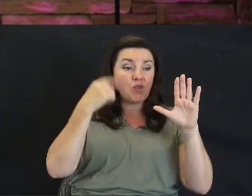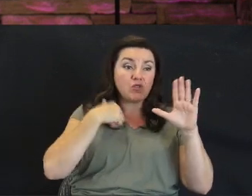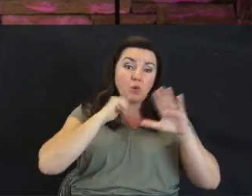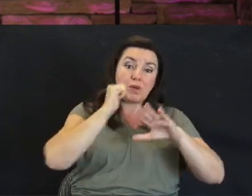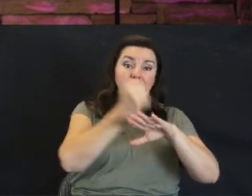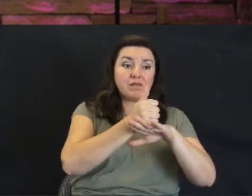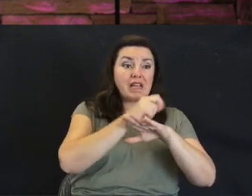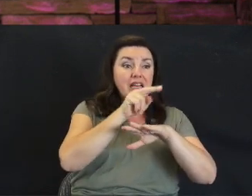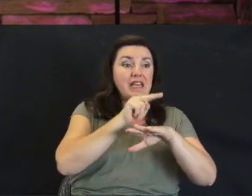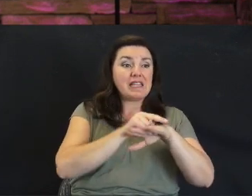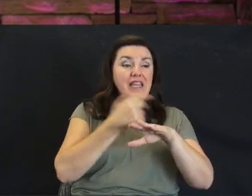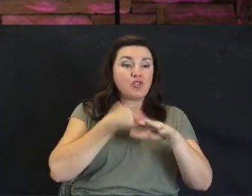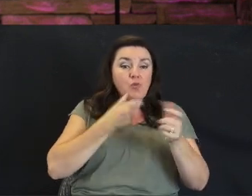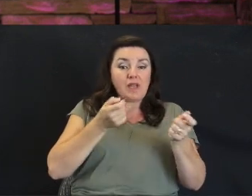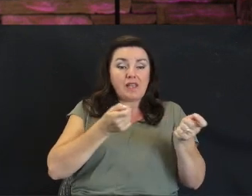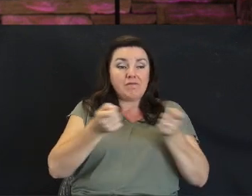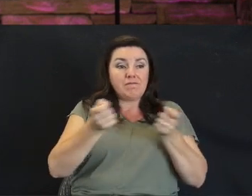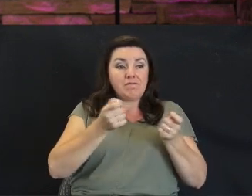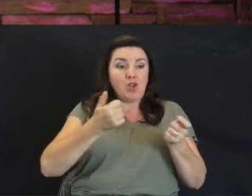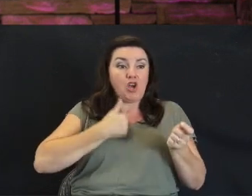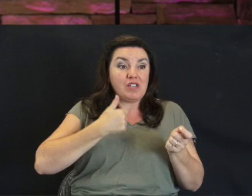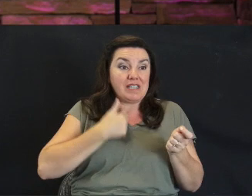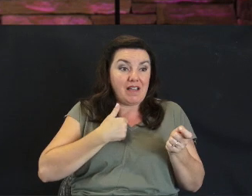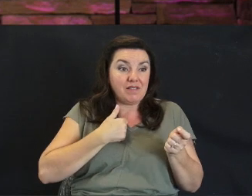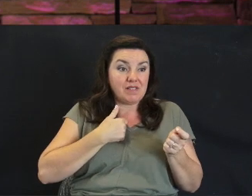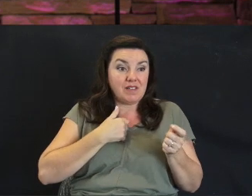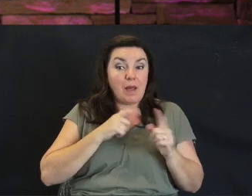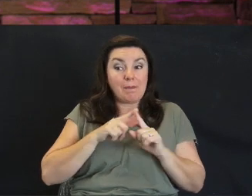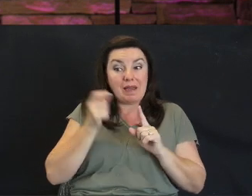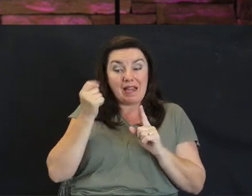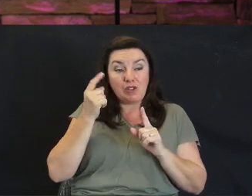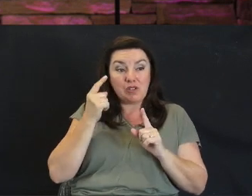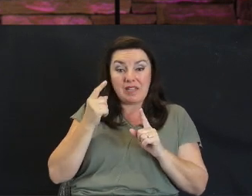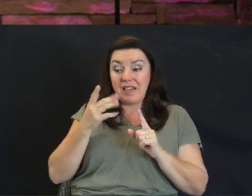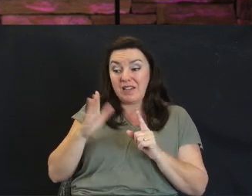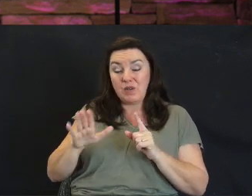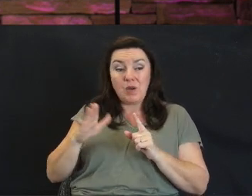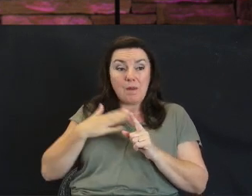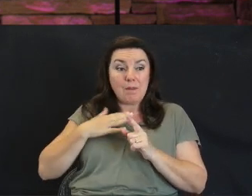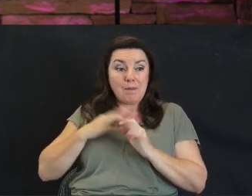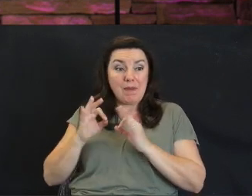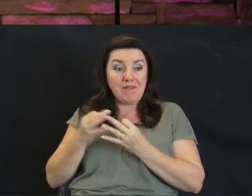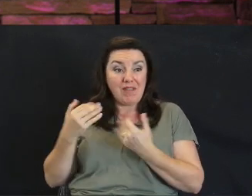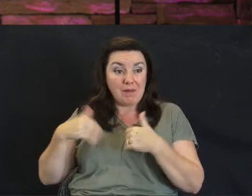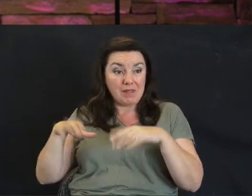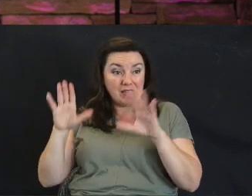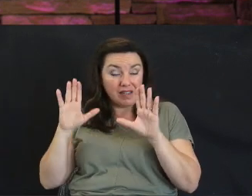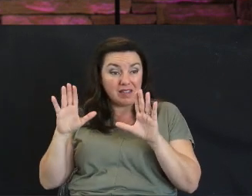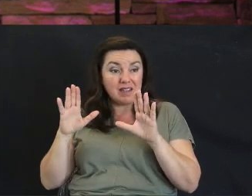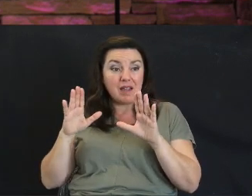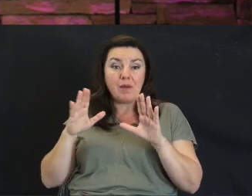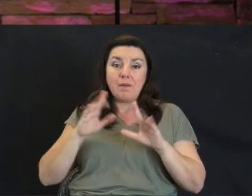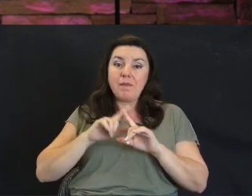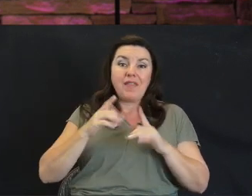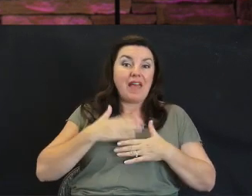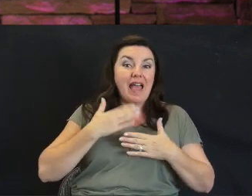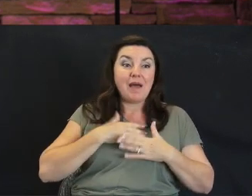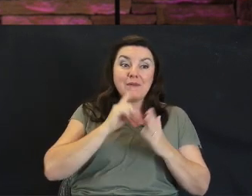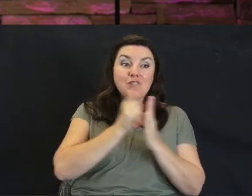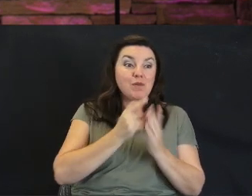Establish a nation Where we can govern ourselves But it's coming at the expense Of my family But know this He says The happiest moments of my life Are not